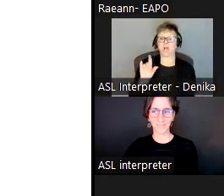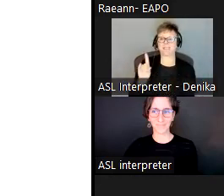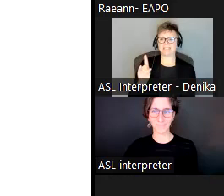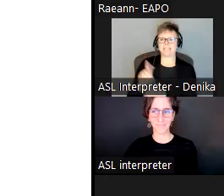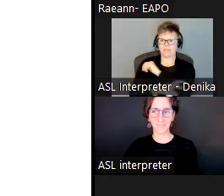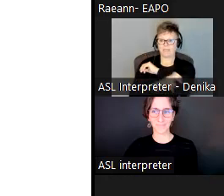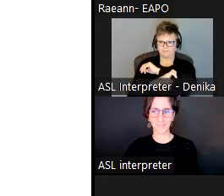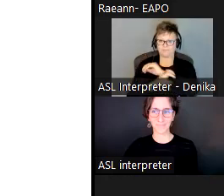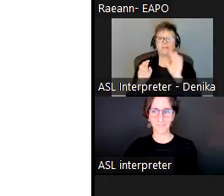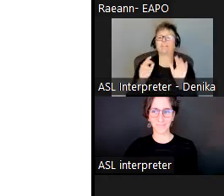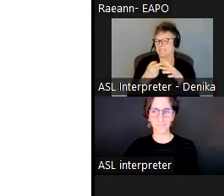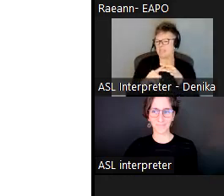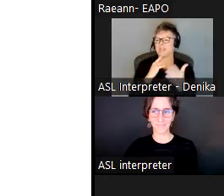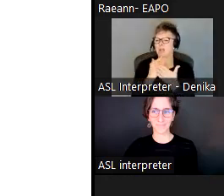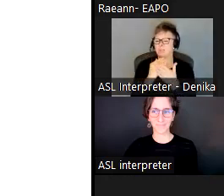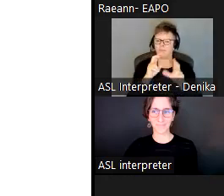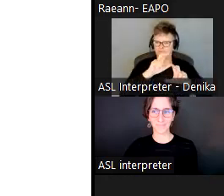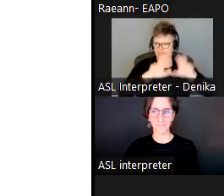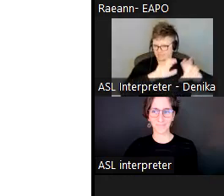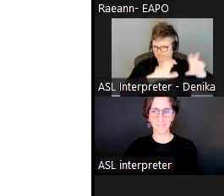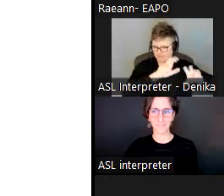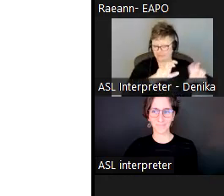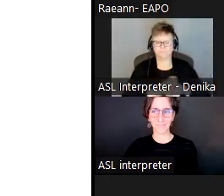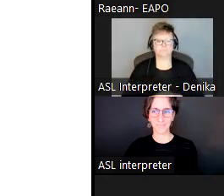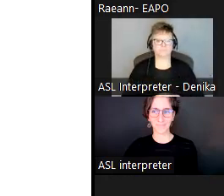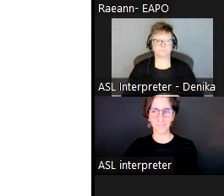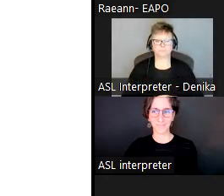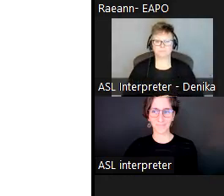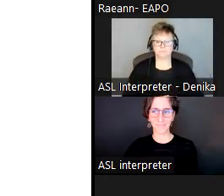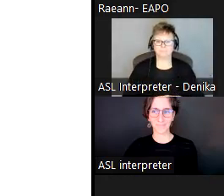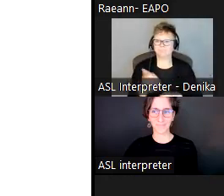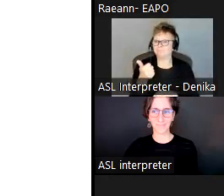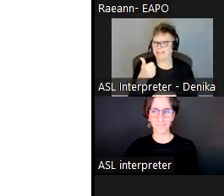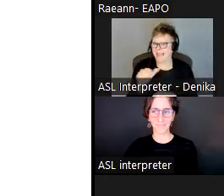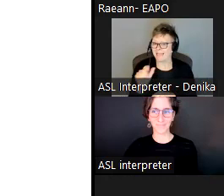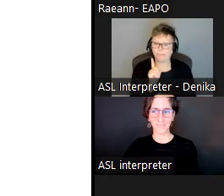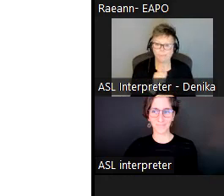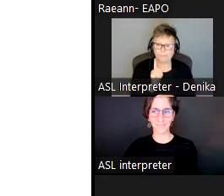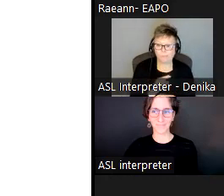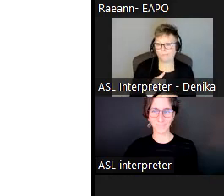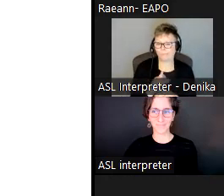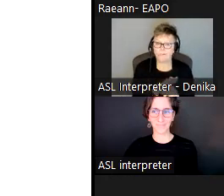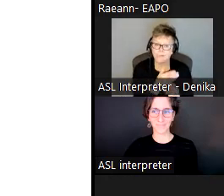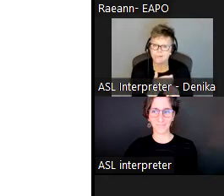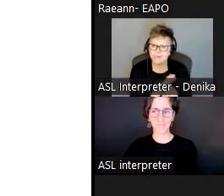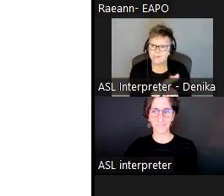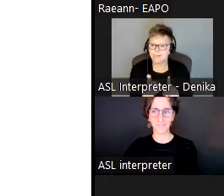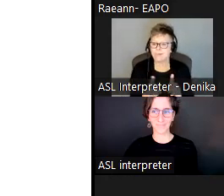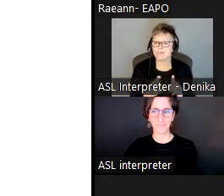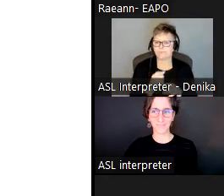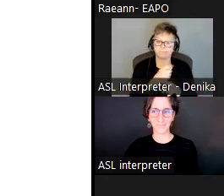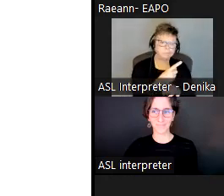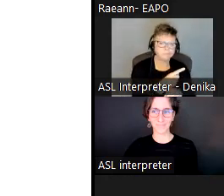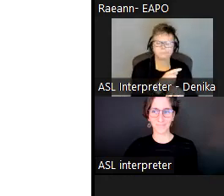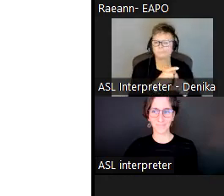investments. So any false, deceptive, misleading, or fraudulent